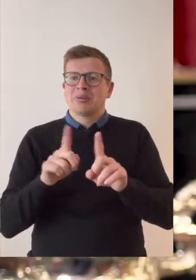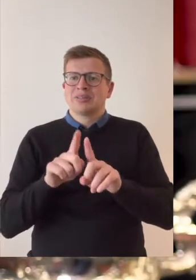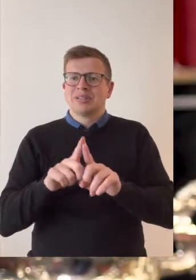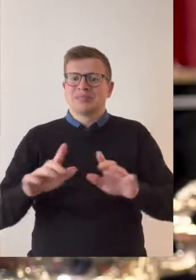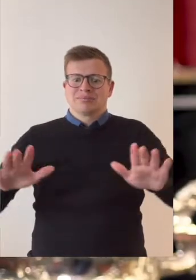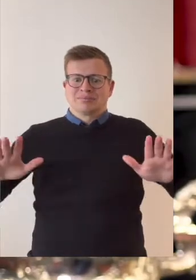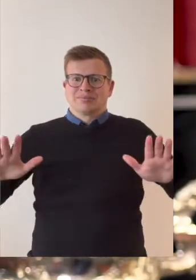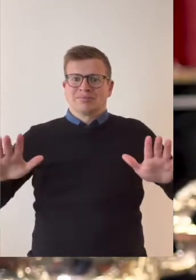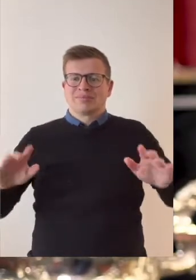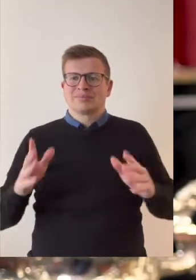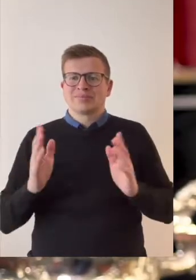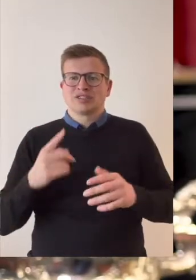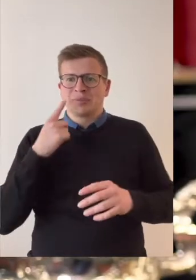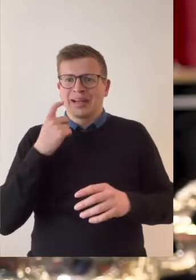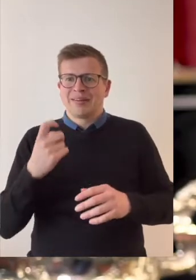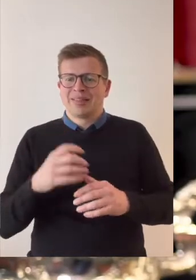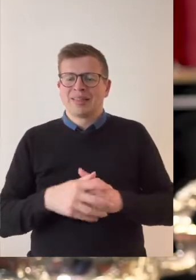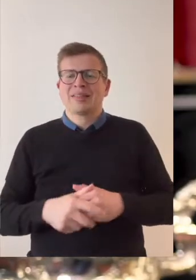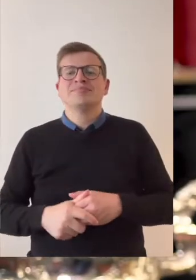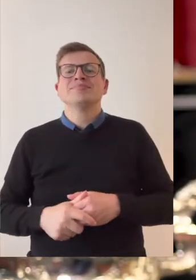from the